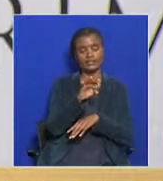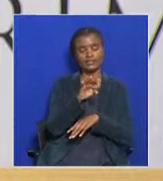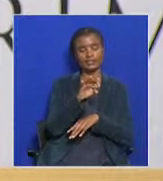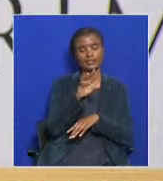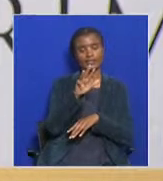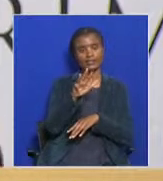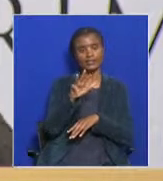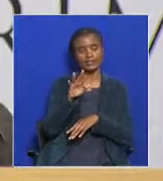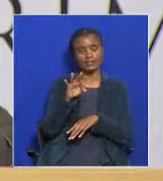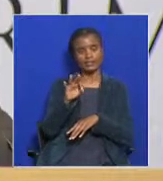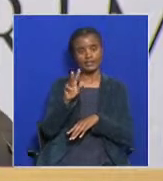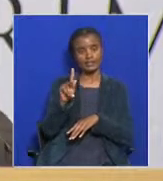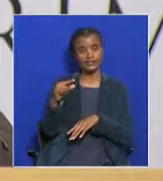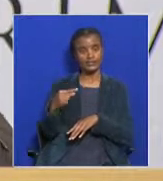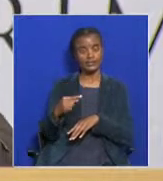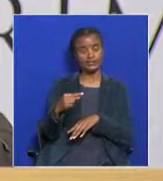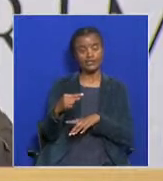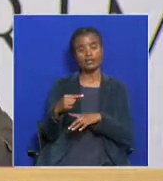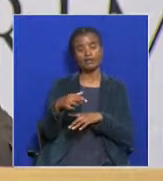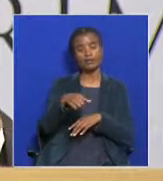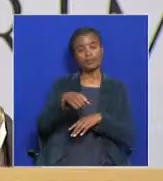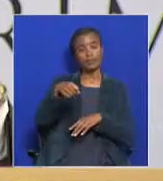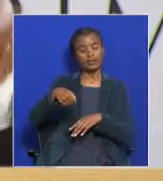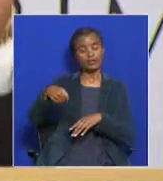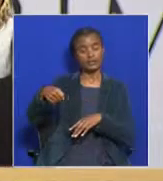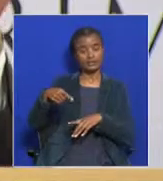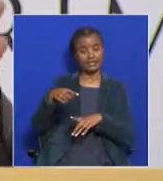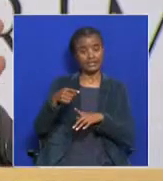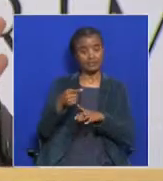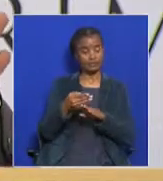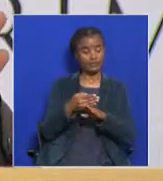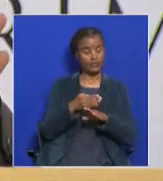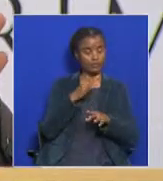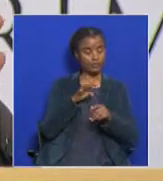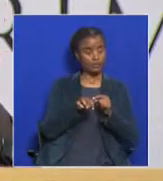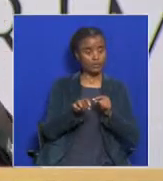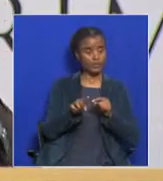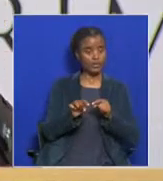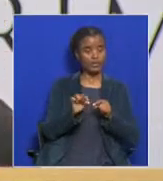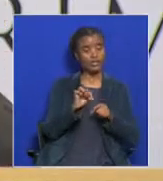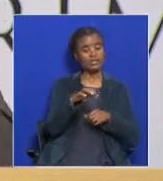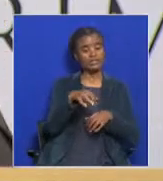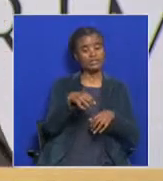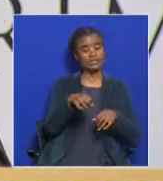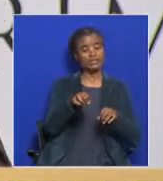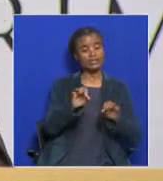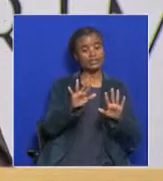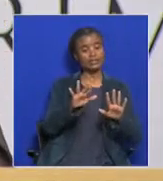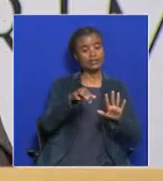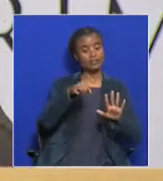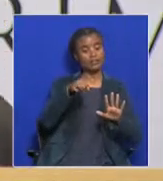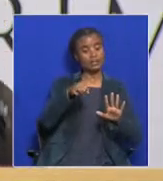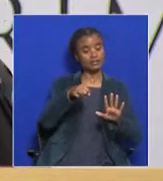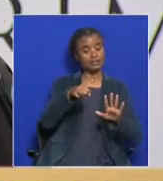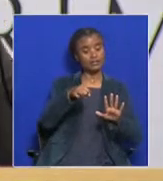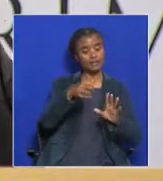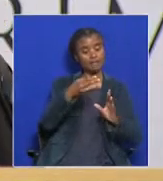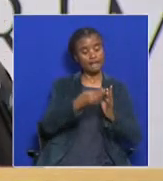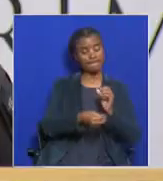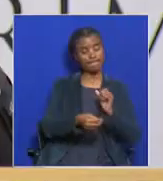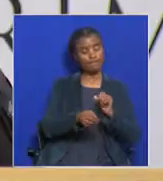list said. Now, if I had noticed that there were 10 bags short, 10, 50 kilogram bags, then we're looking